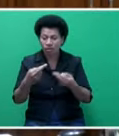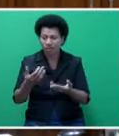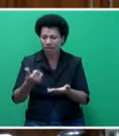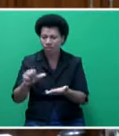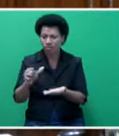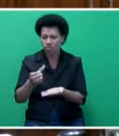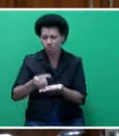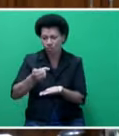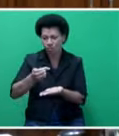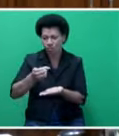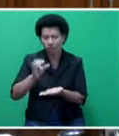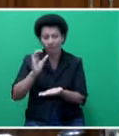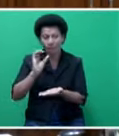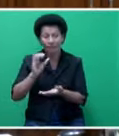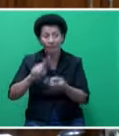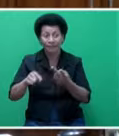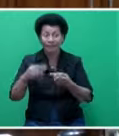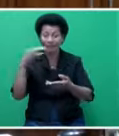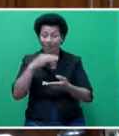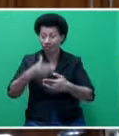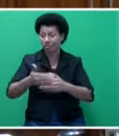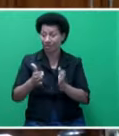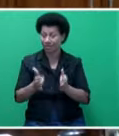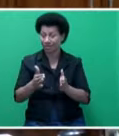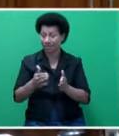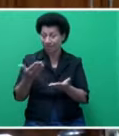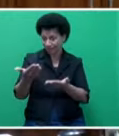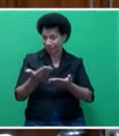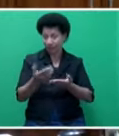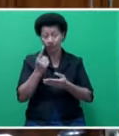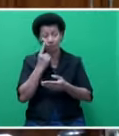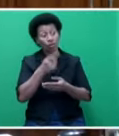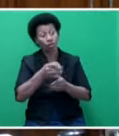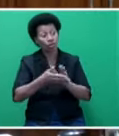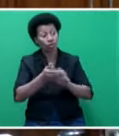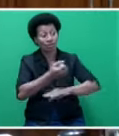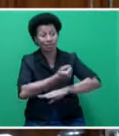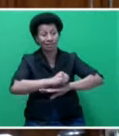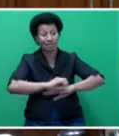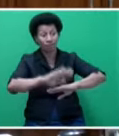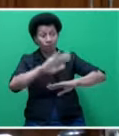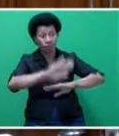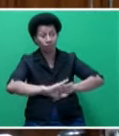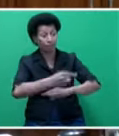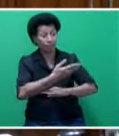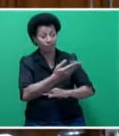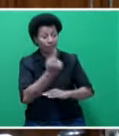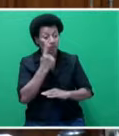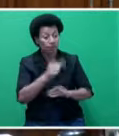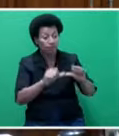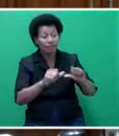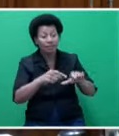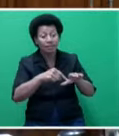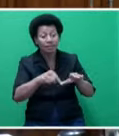polystyrene containers and people throw that away willy-nilly. You can go along the foreshore area here in front of His Excellency's residence